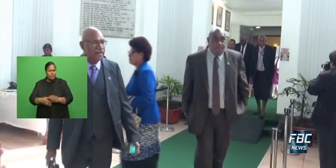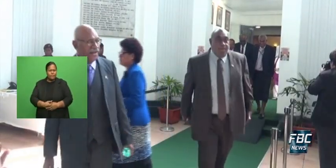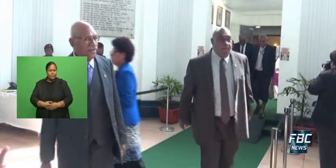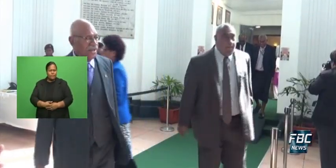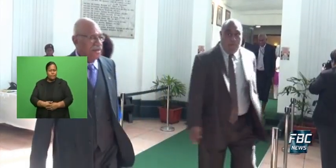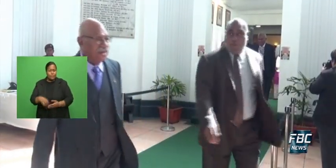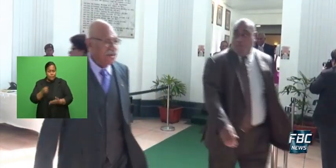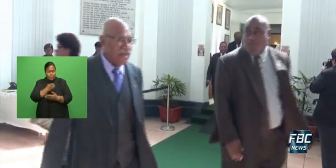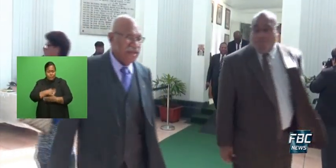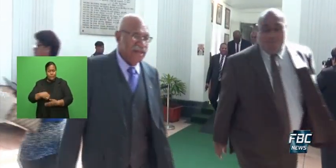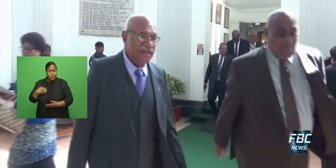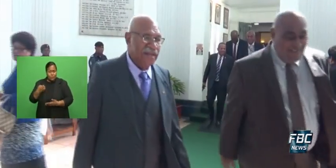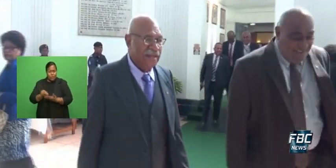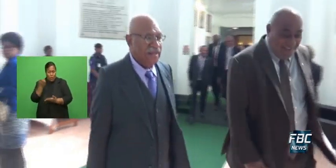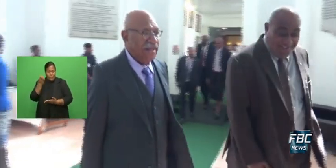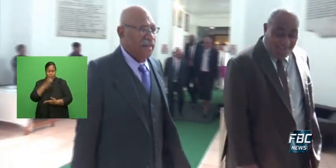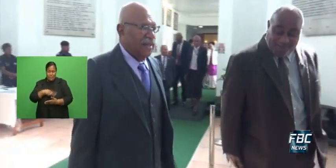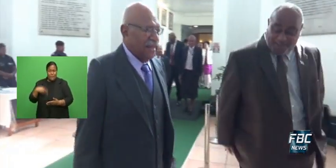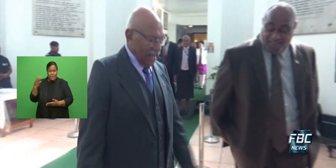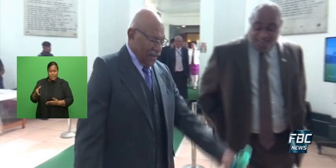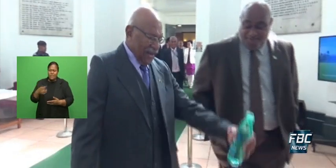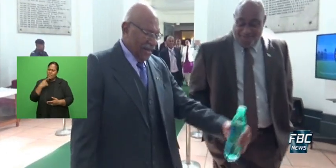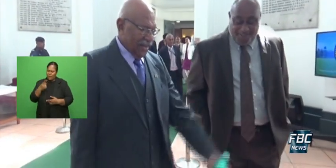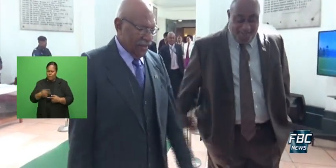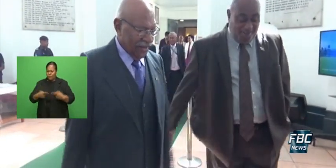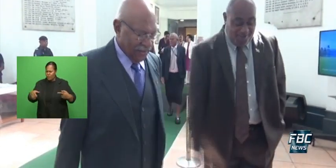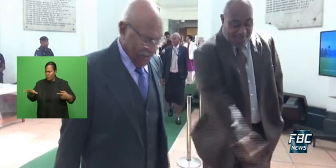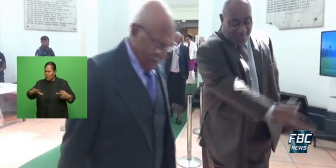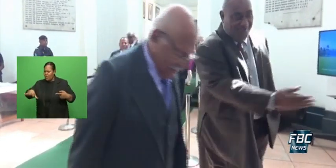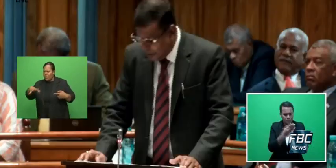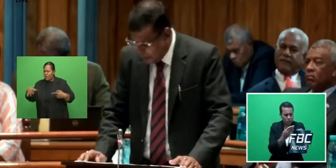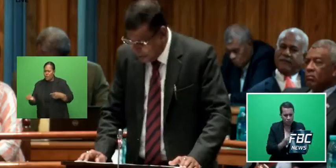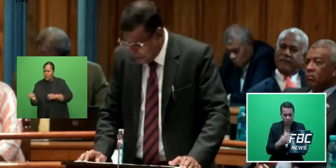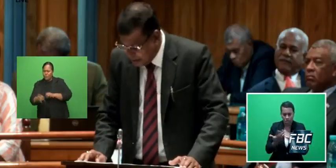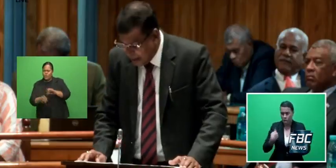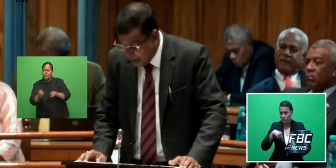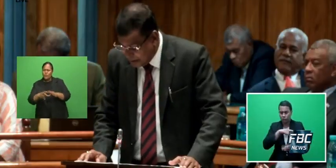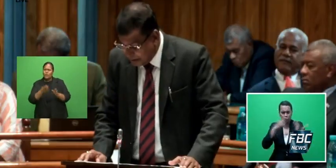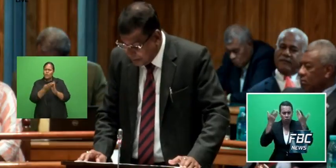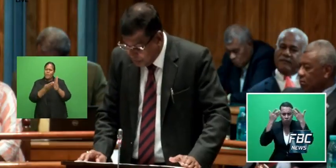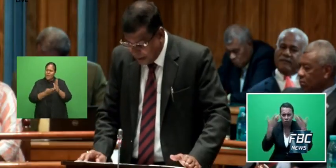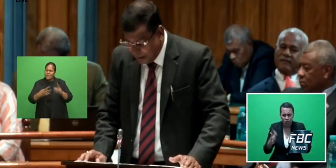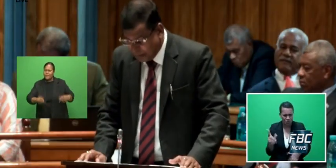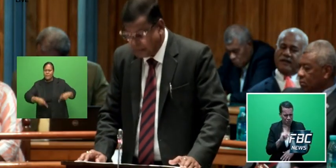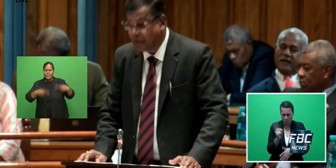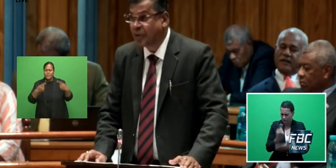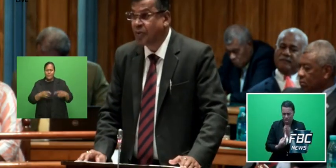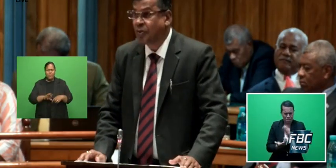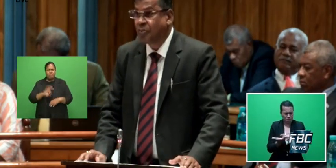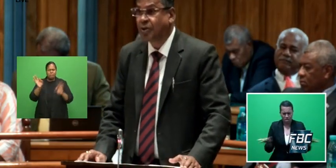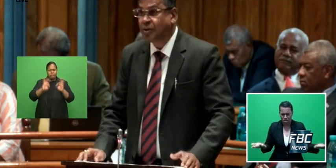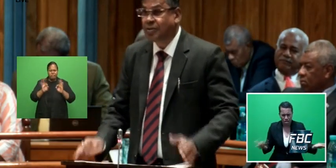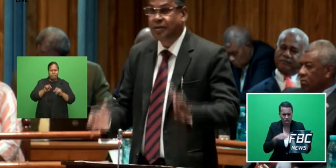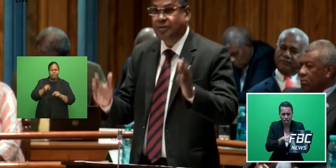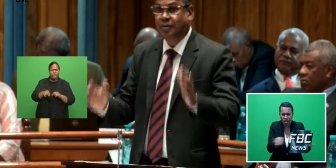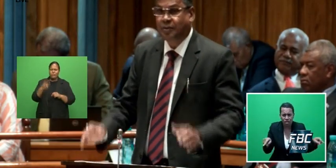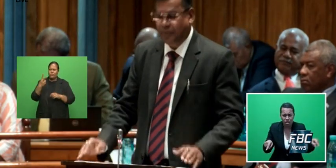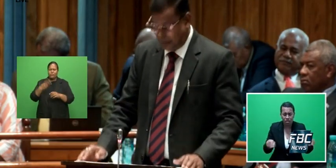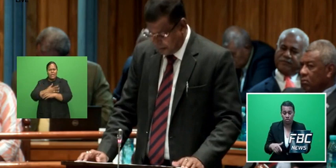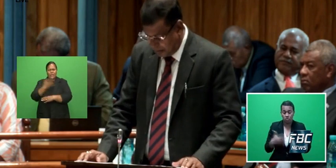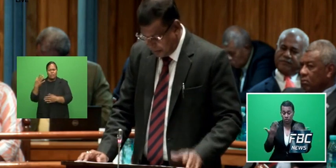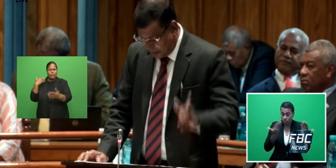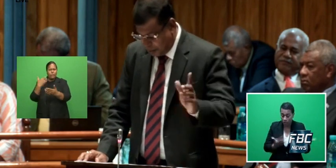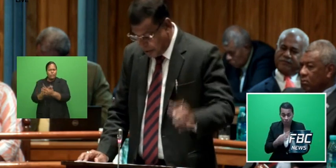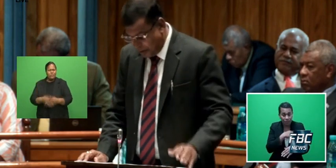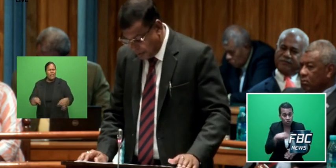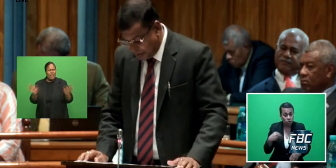Economy Minister says the opposition's contribution to the budget debate has been abysmal for the past 2 days, with Rambuka and Professor Biman